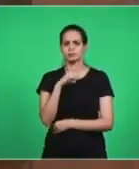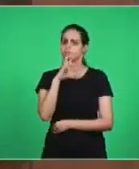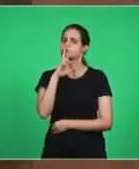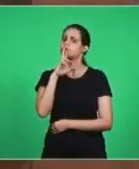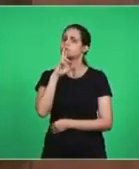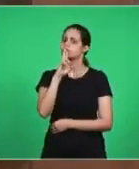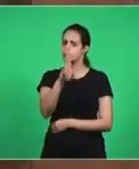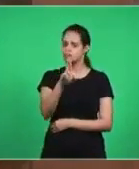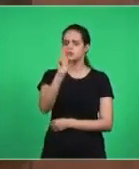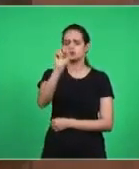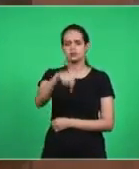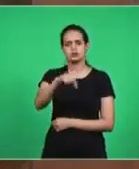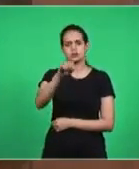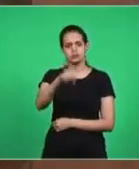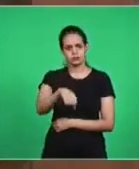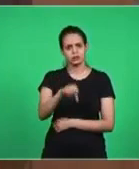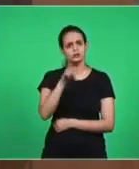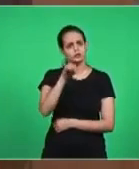the curious ones.